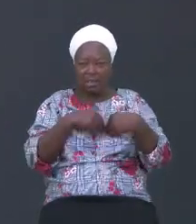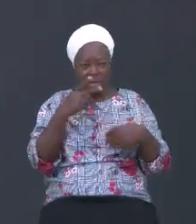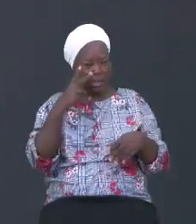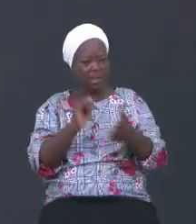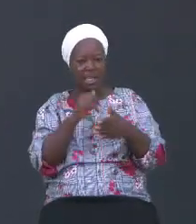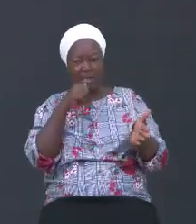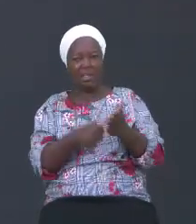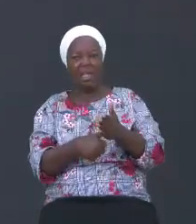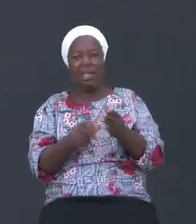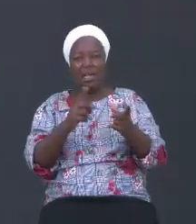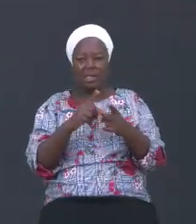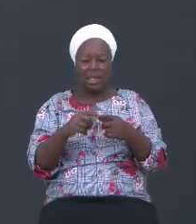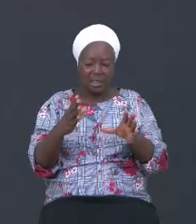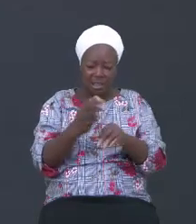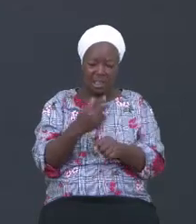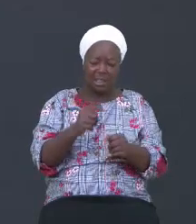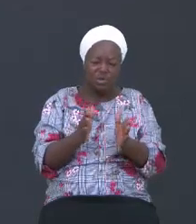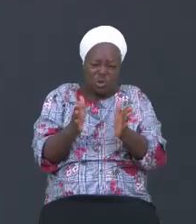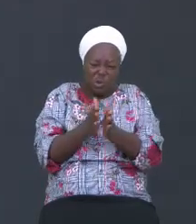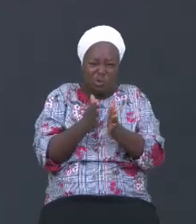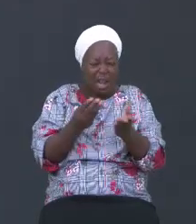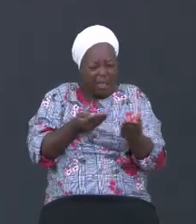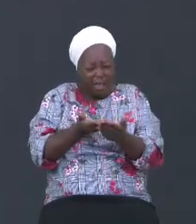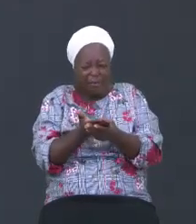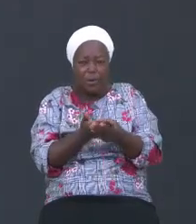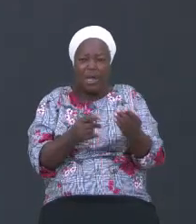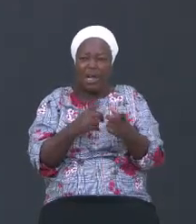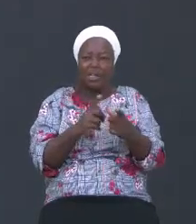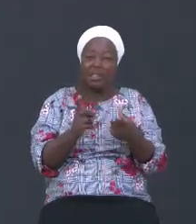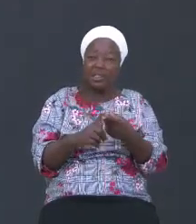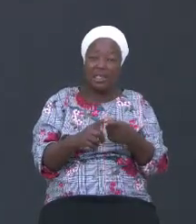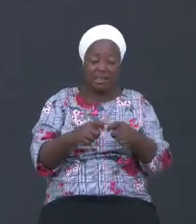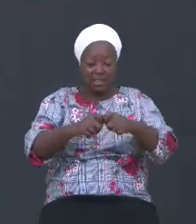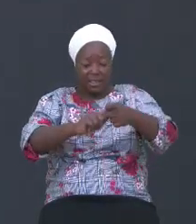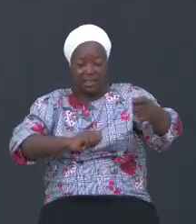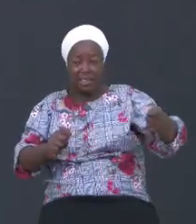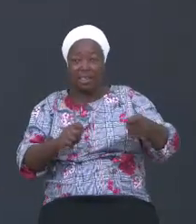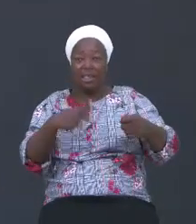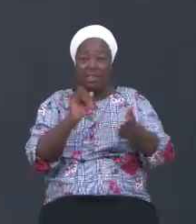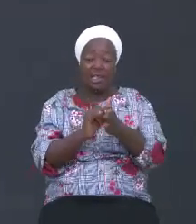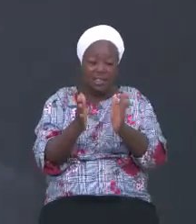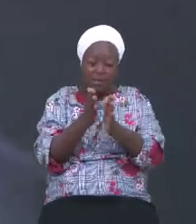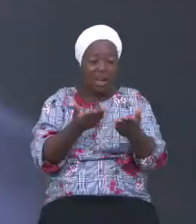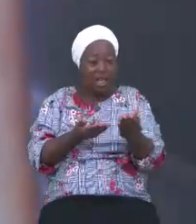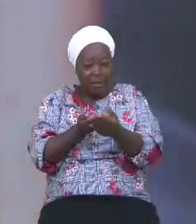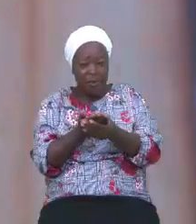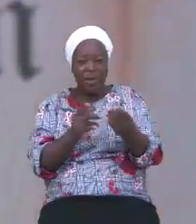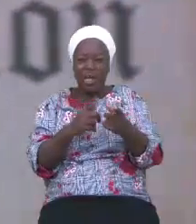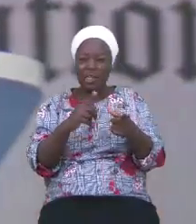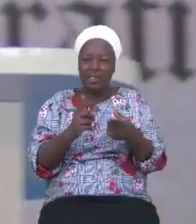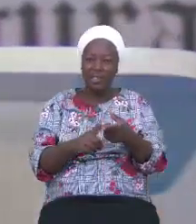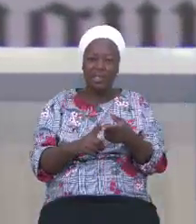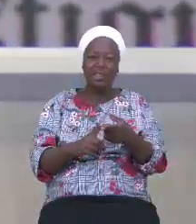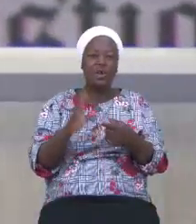the letter. And then he takes the smaller envelope and tears the smaller envelope, and then